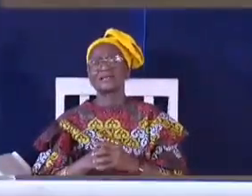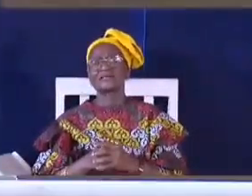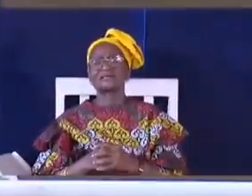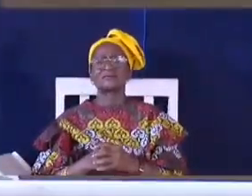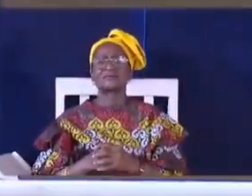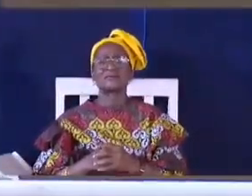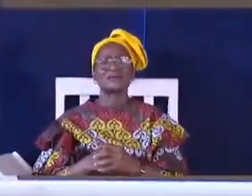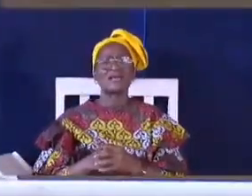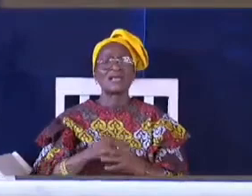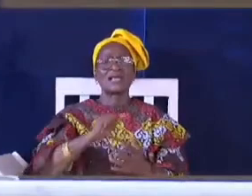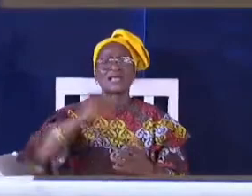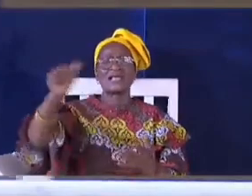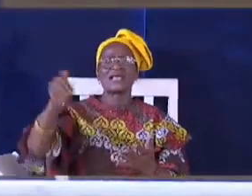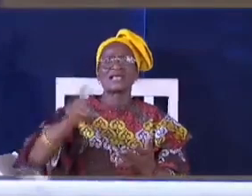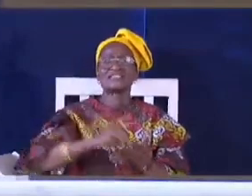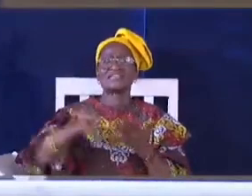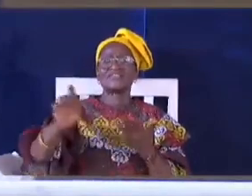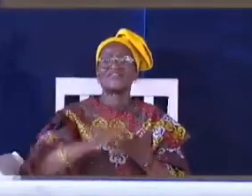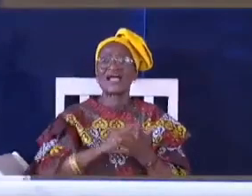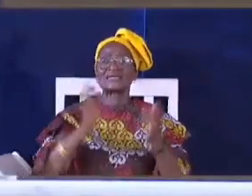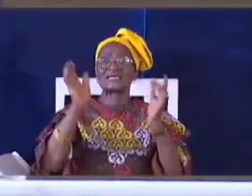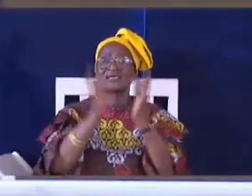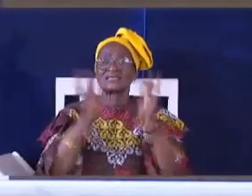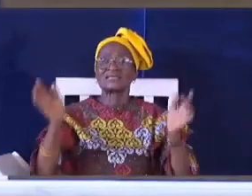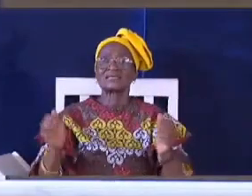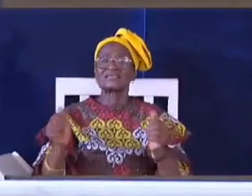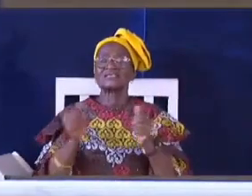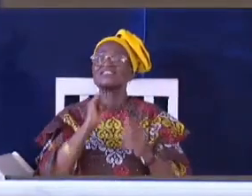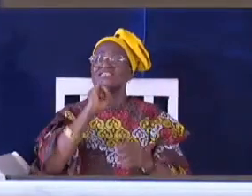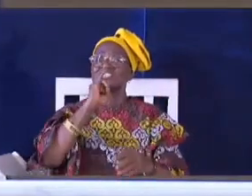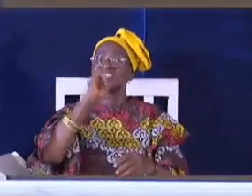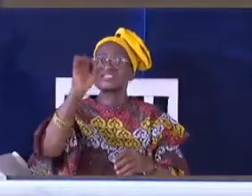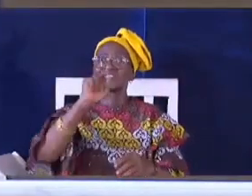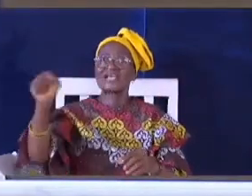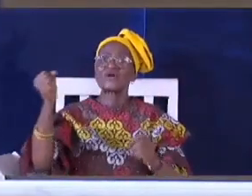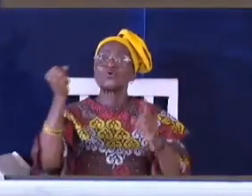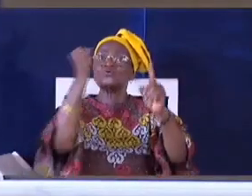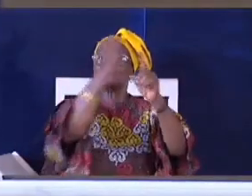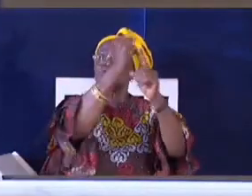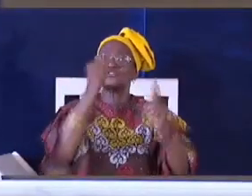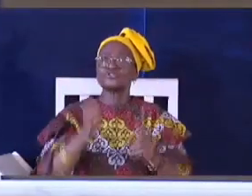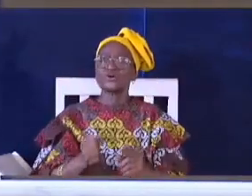A divine encounter is a collision